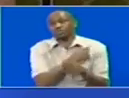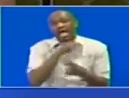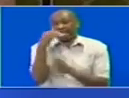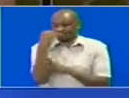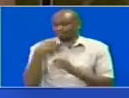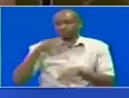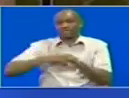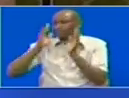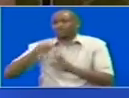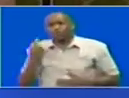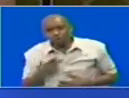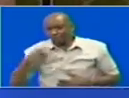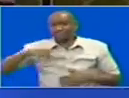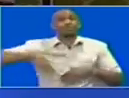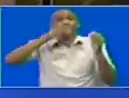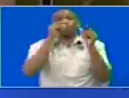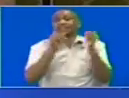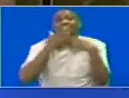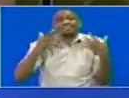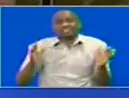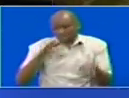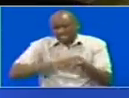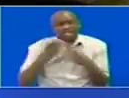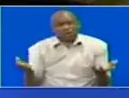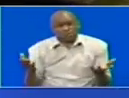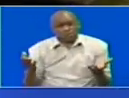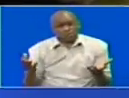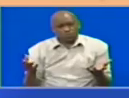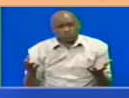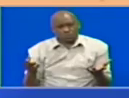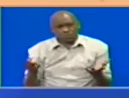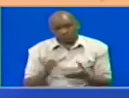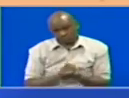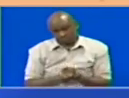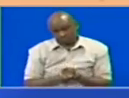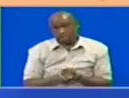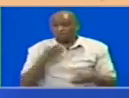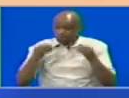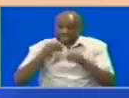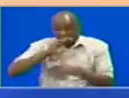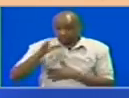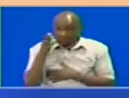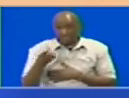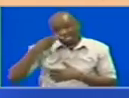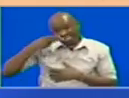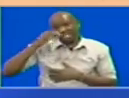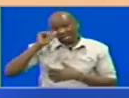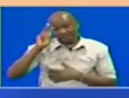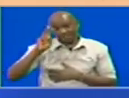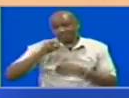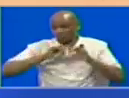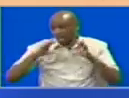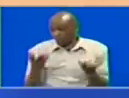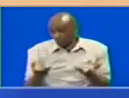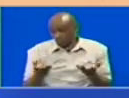Surely, mtu ameenda kuongo, amepita hapa ameenda kuongo, utamfuata kuongo uende mrudishe. In Busia County, the HIV prevalence